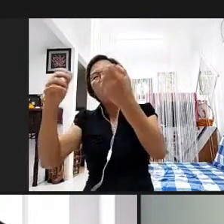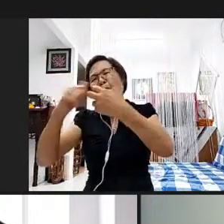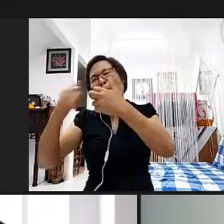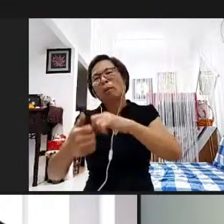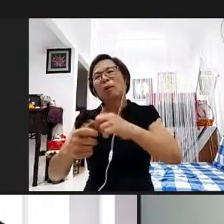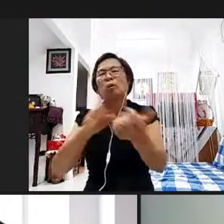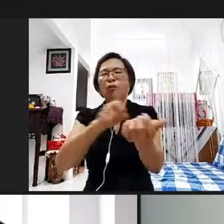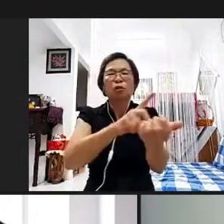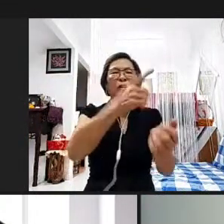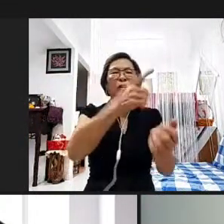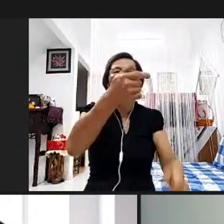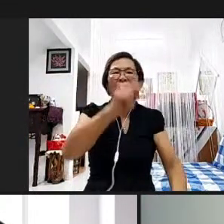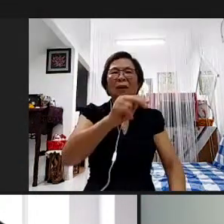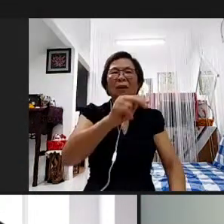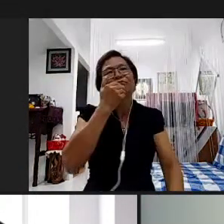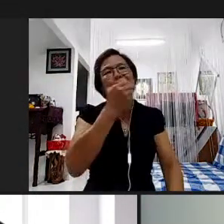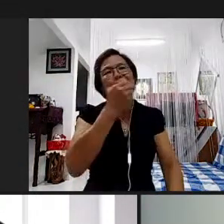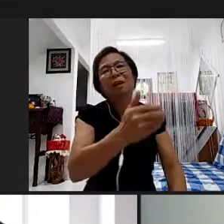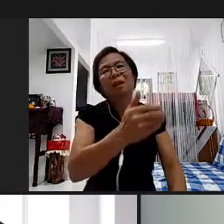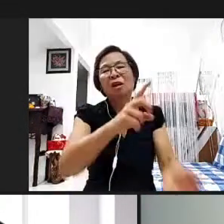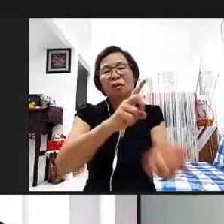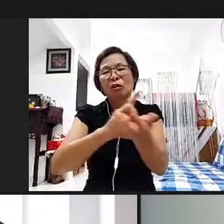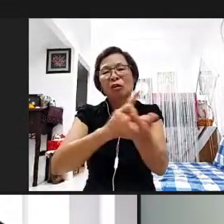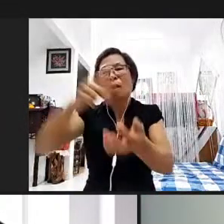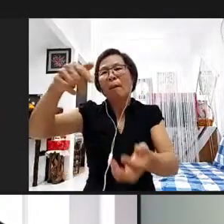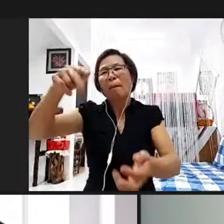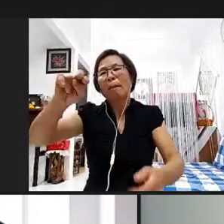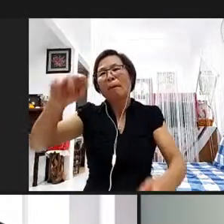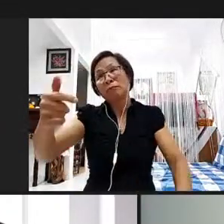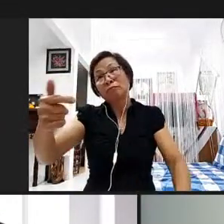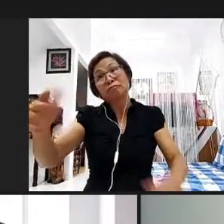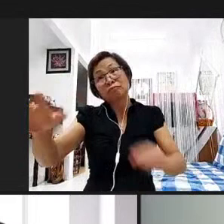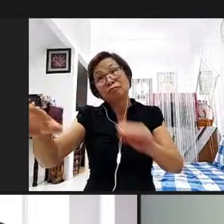Dr. Gan. Dr. Pang, would you like to add on?